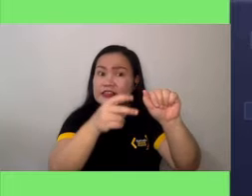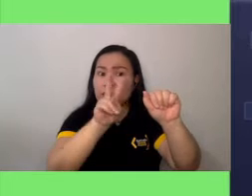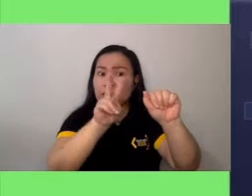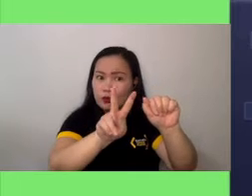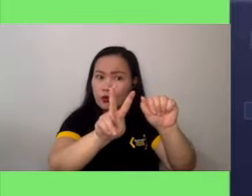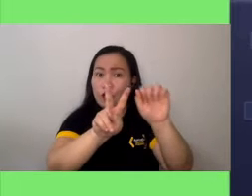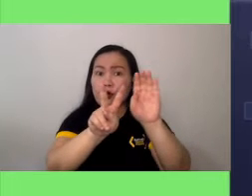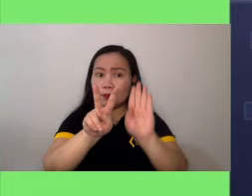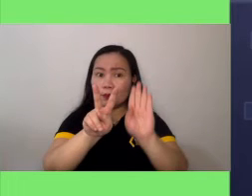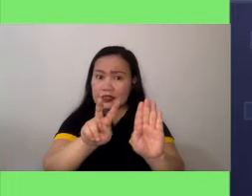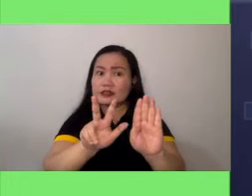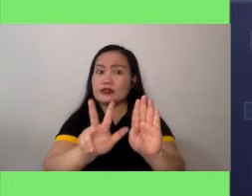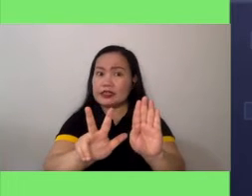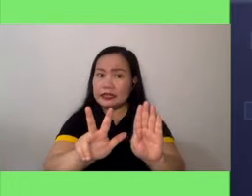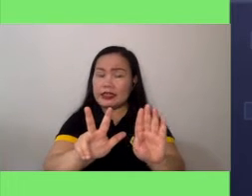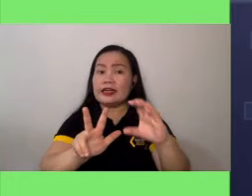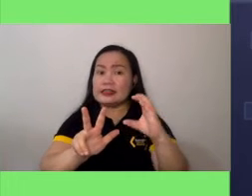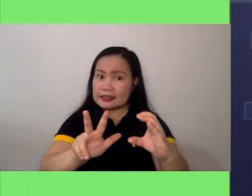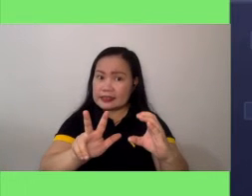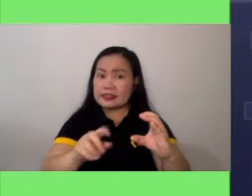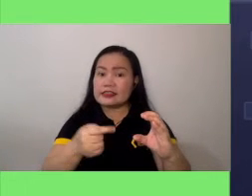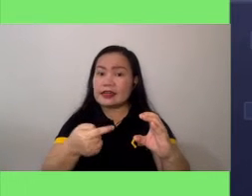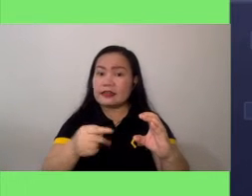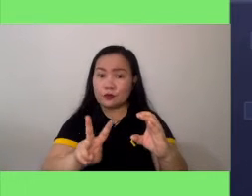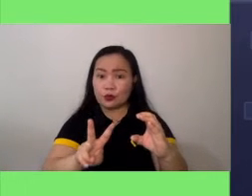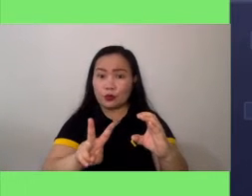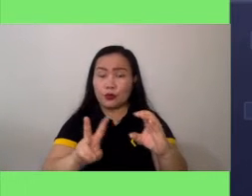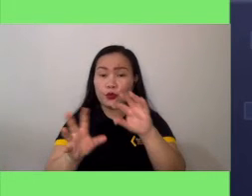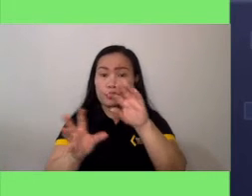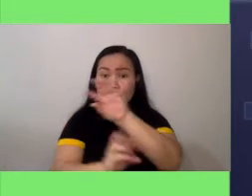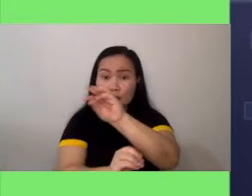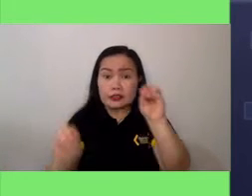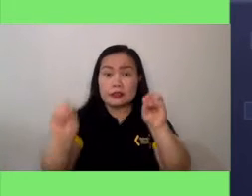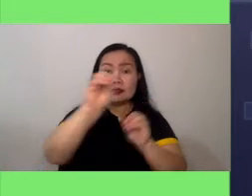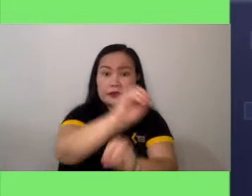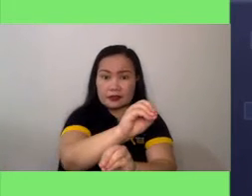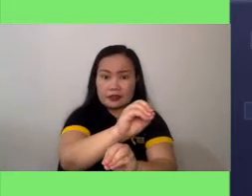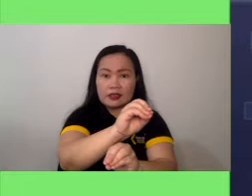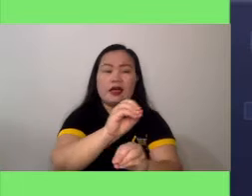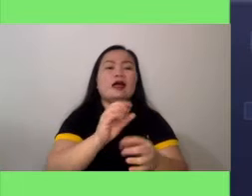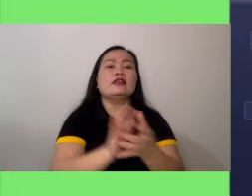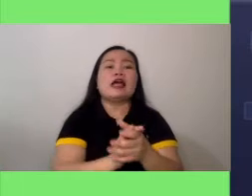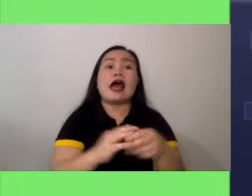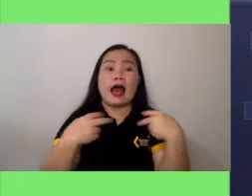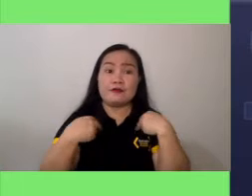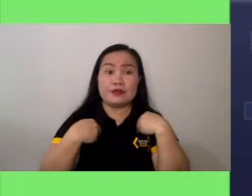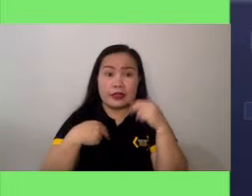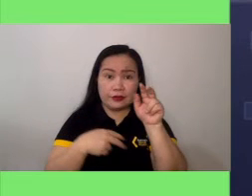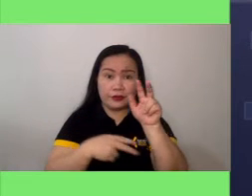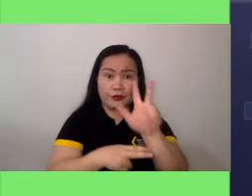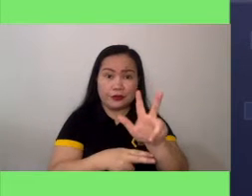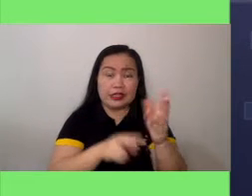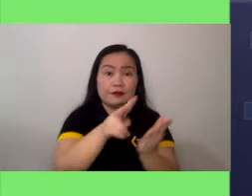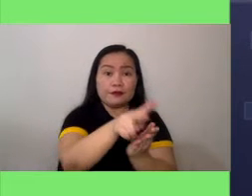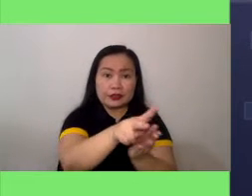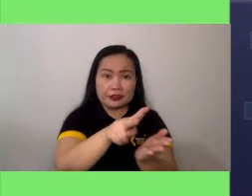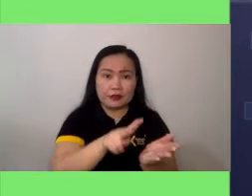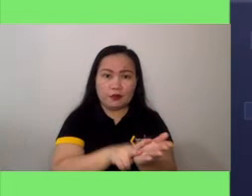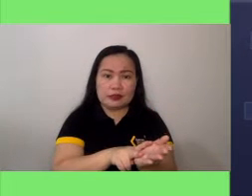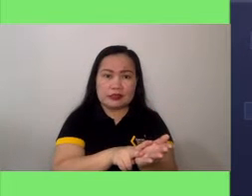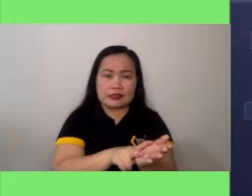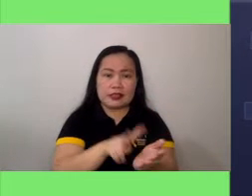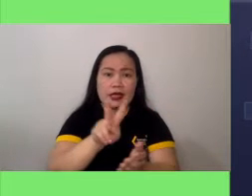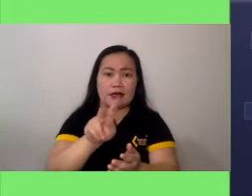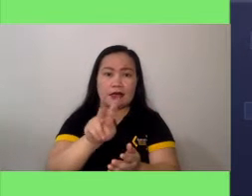equal to 2, B is equal to 3, C is equal to negative 2. So, what if tatlo na po ang